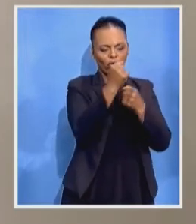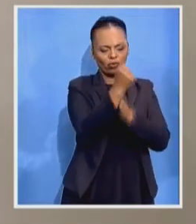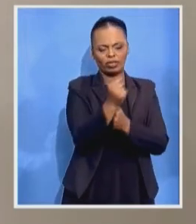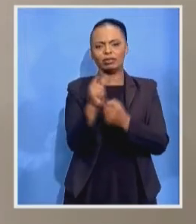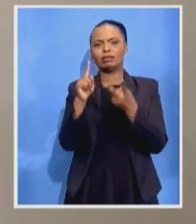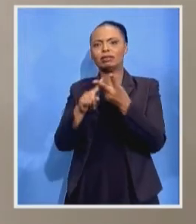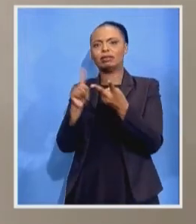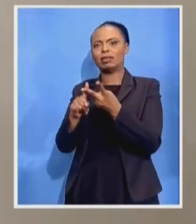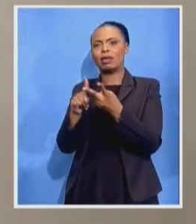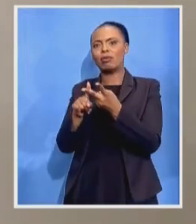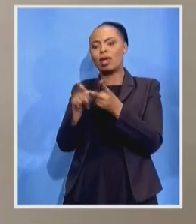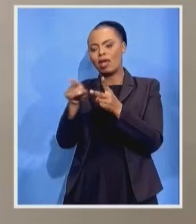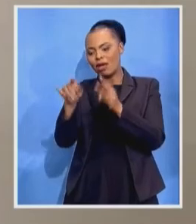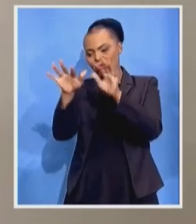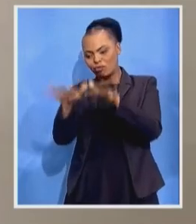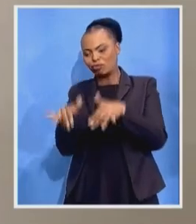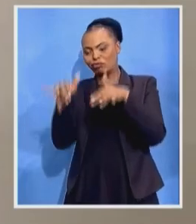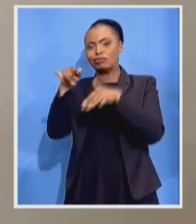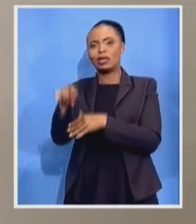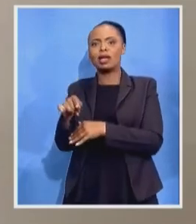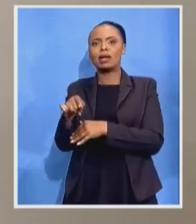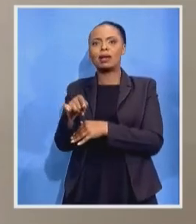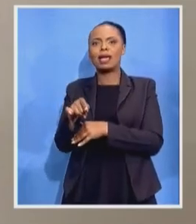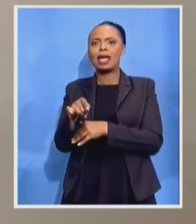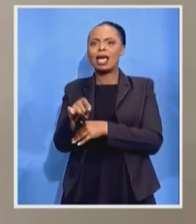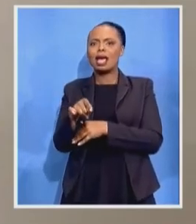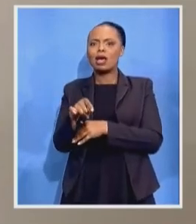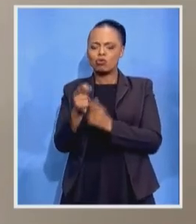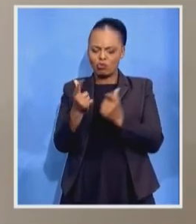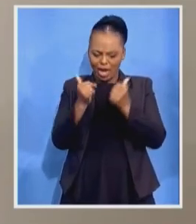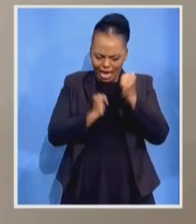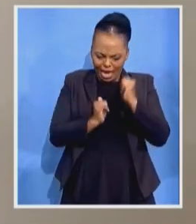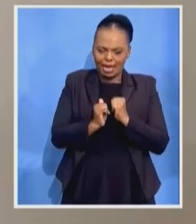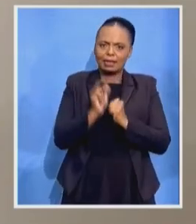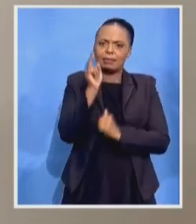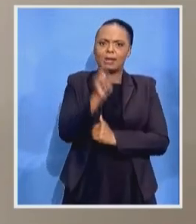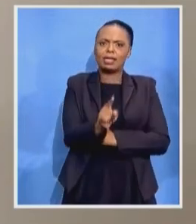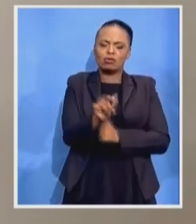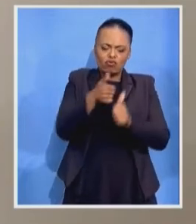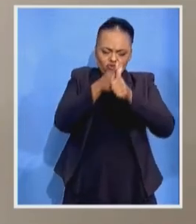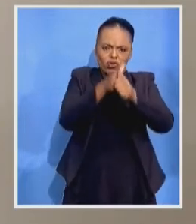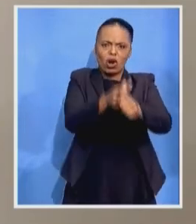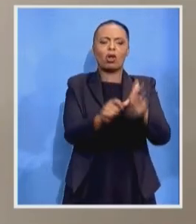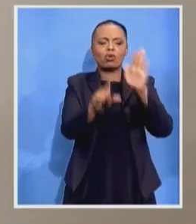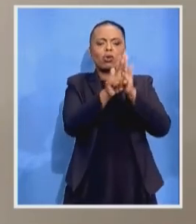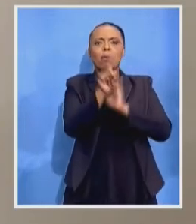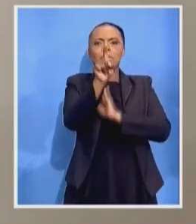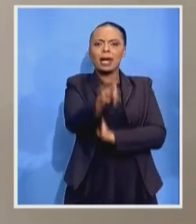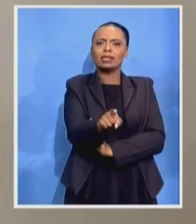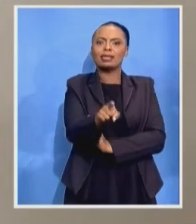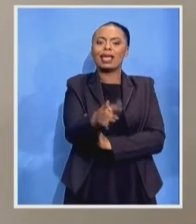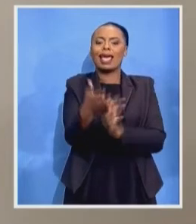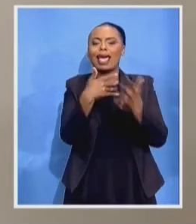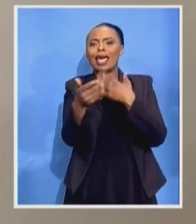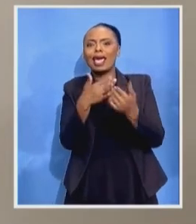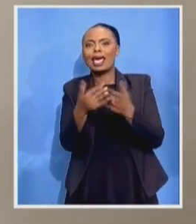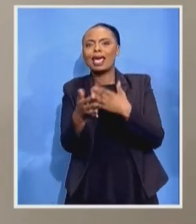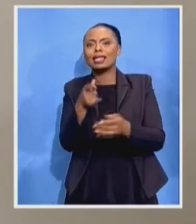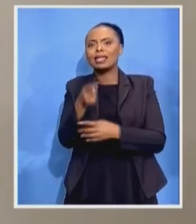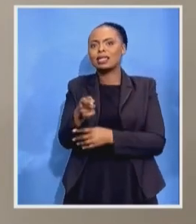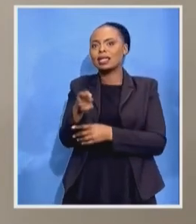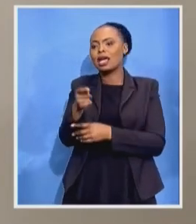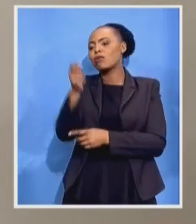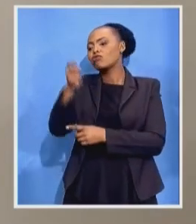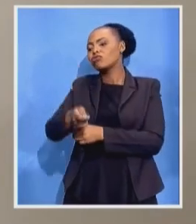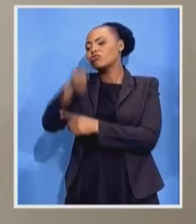must act according to the law. And any damning court judgments against the public protector now